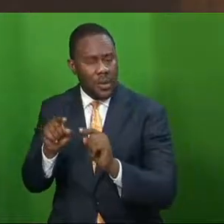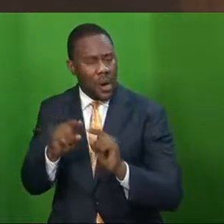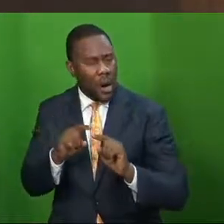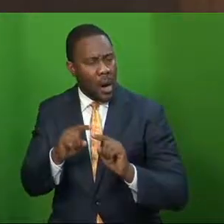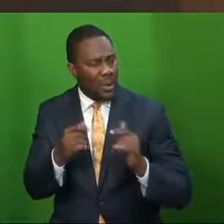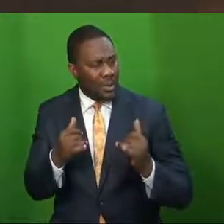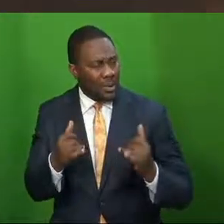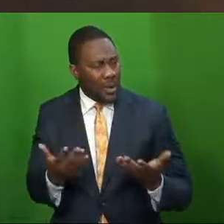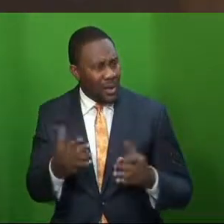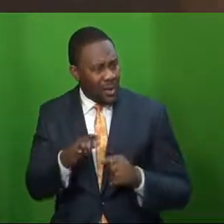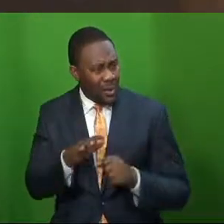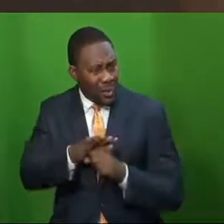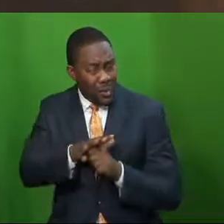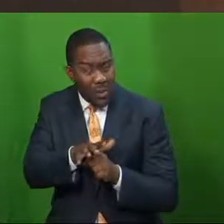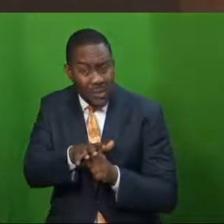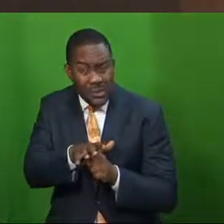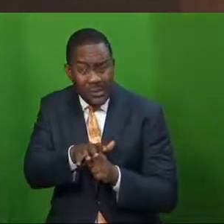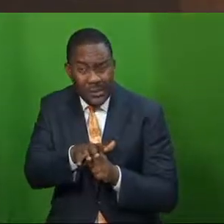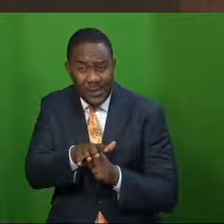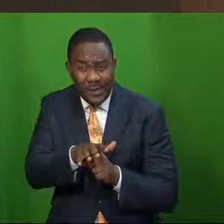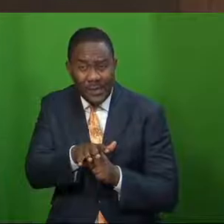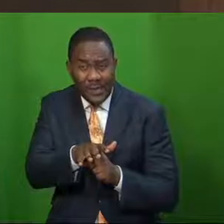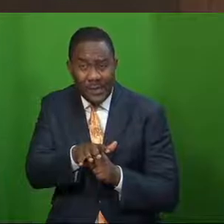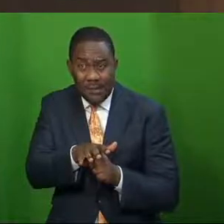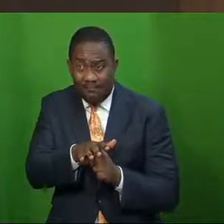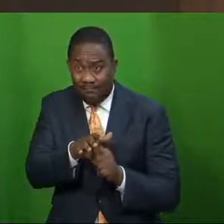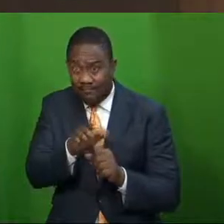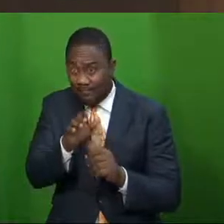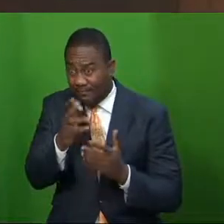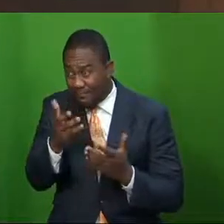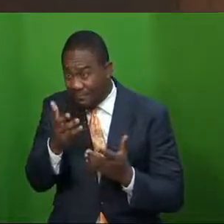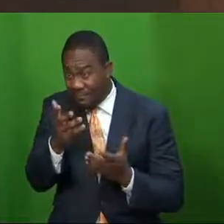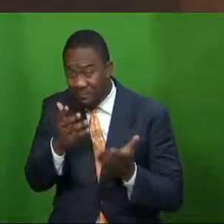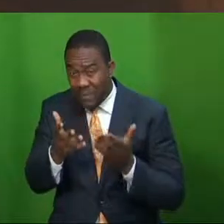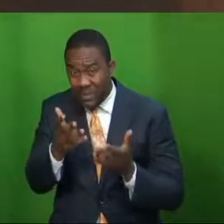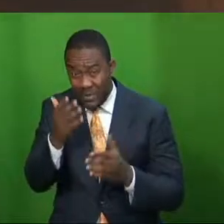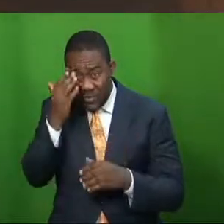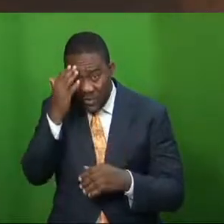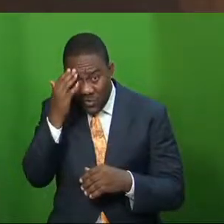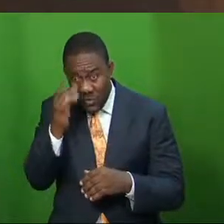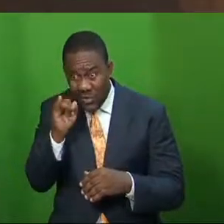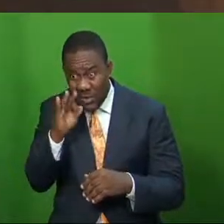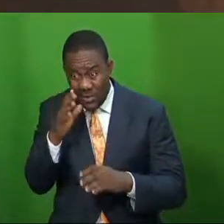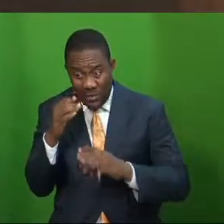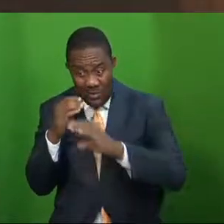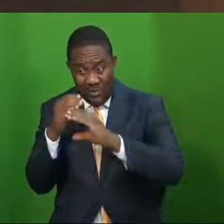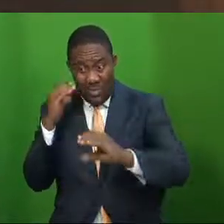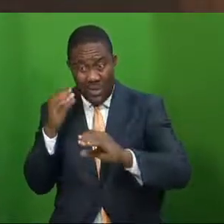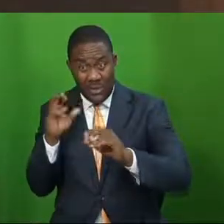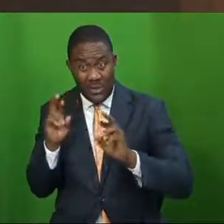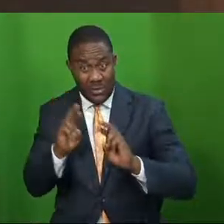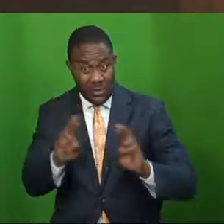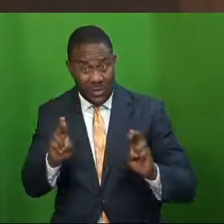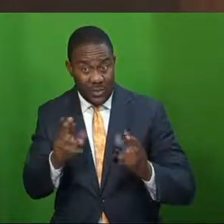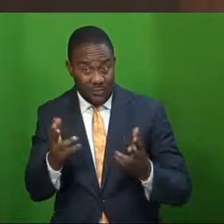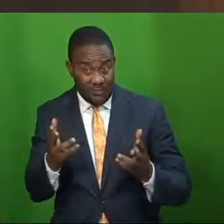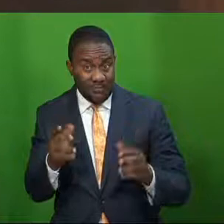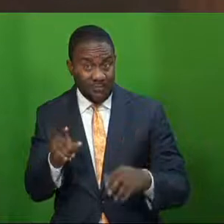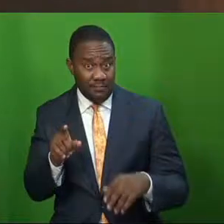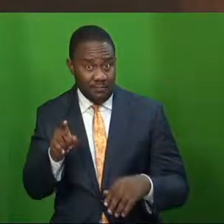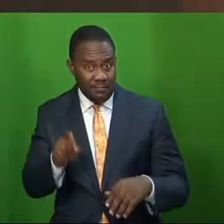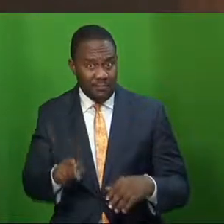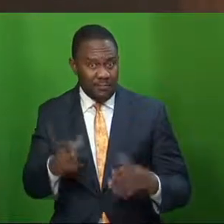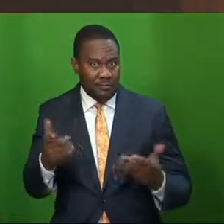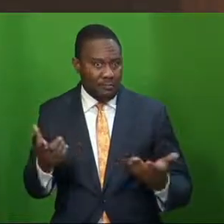COVID-19, I'm of opinion that if a bus is going to take all of us to the event ground, the tendency, we don't know